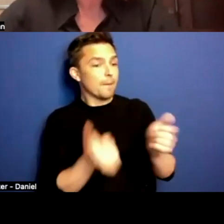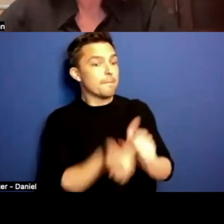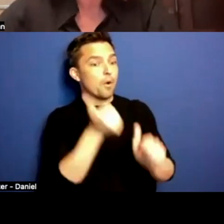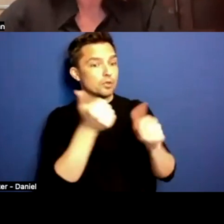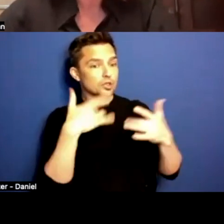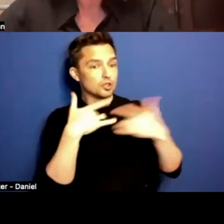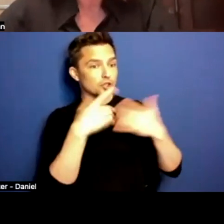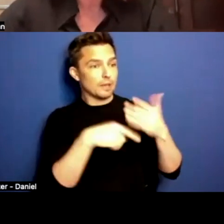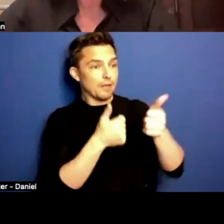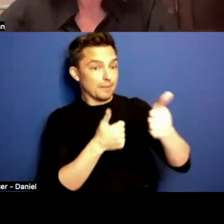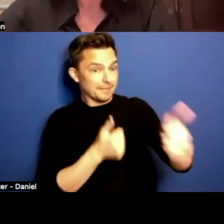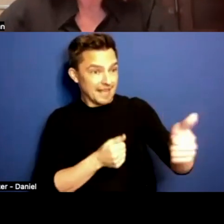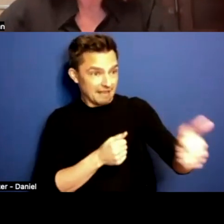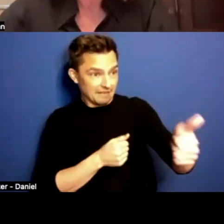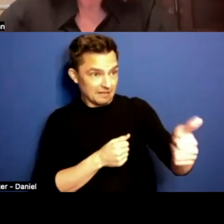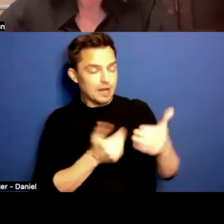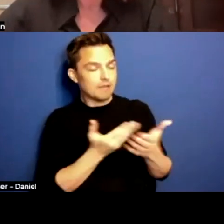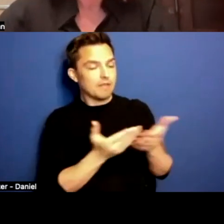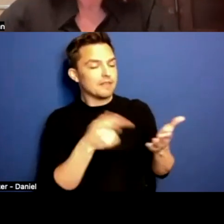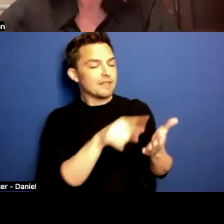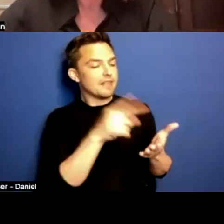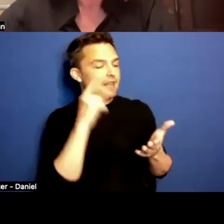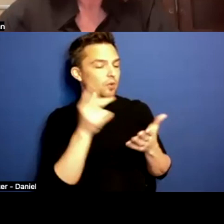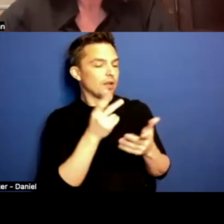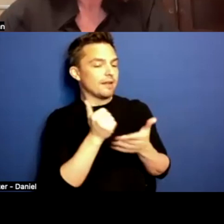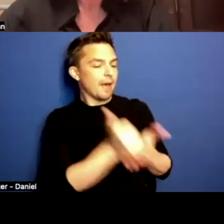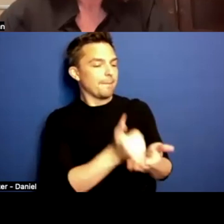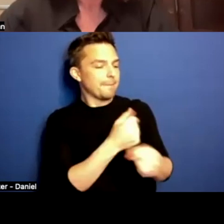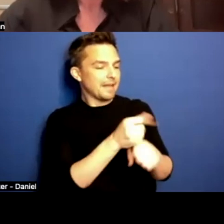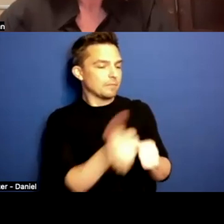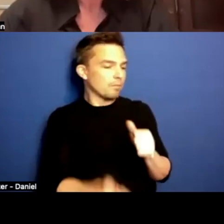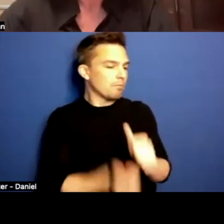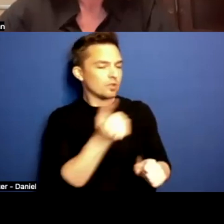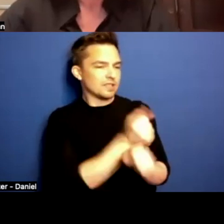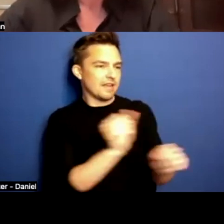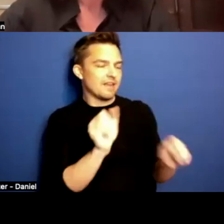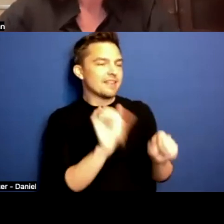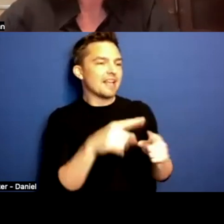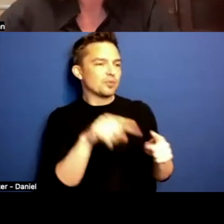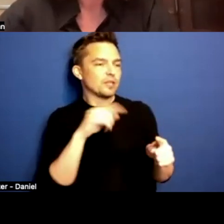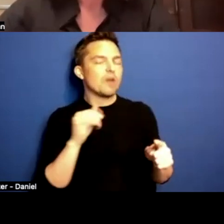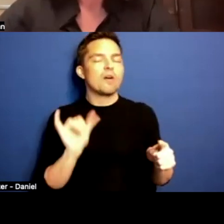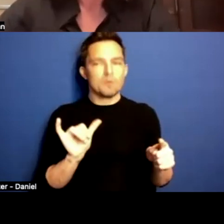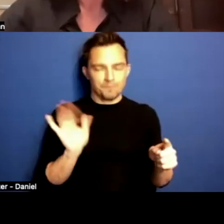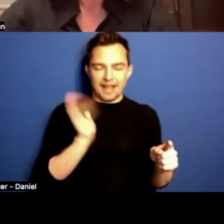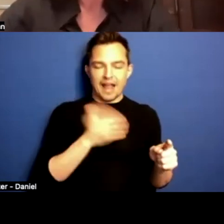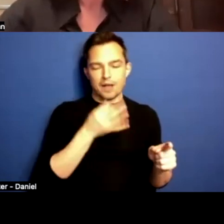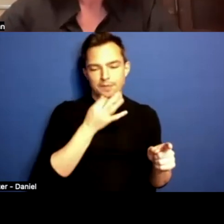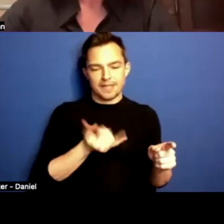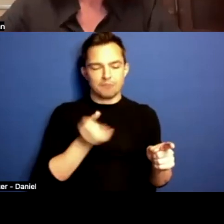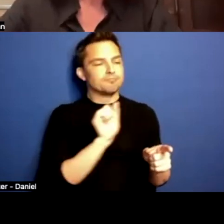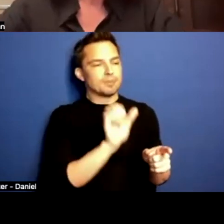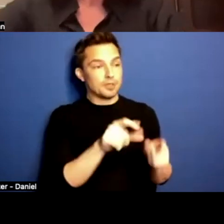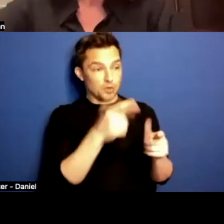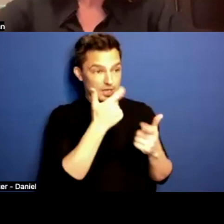and the thing that they're going to think is going to keep them the most safe. And then that's where our expertise comes in to say, okay, so you're interested in